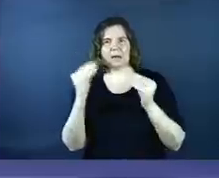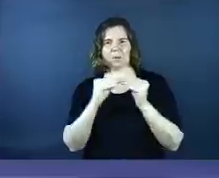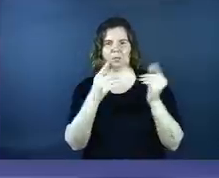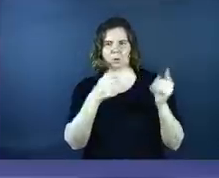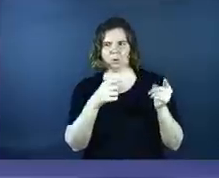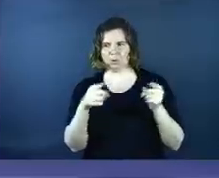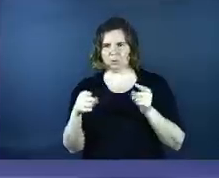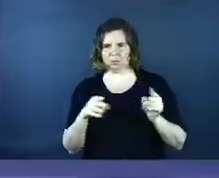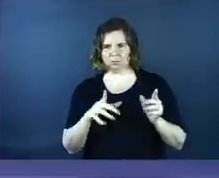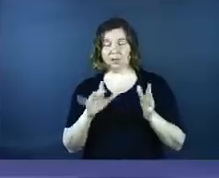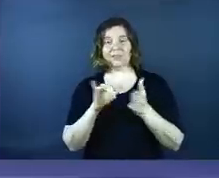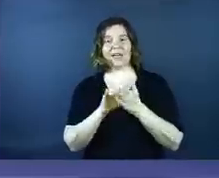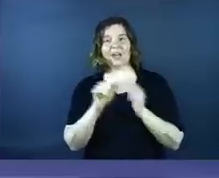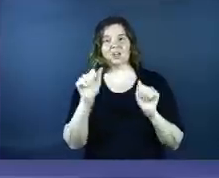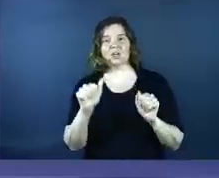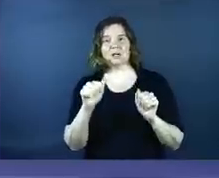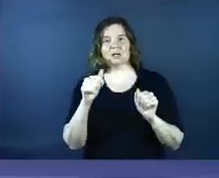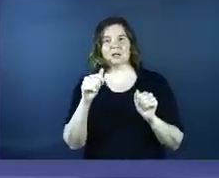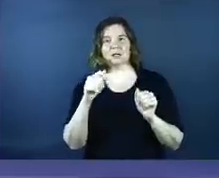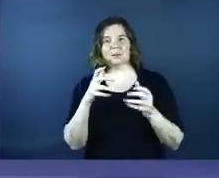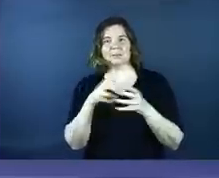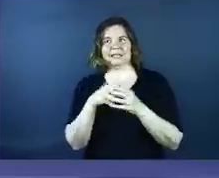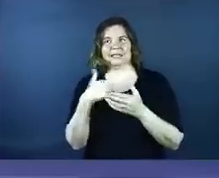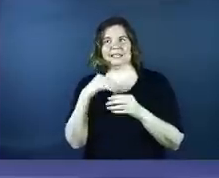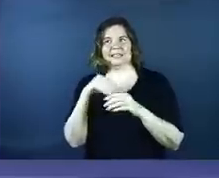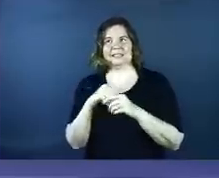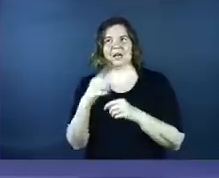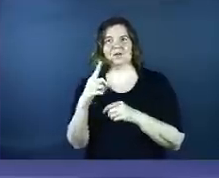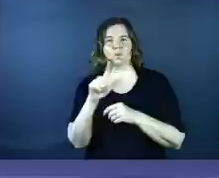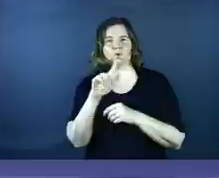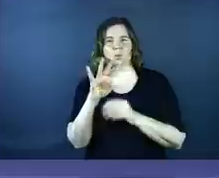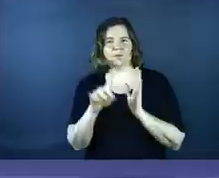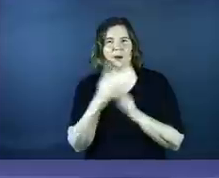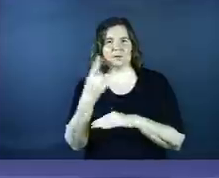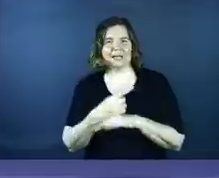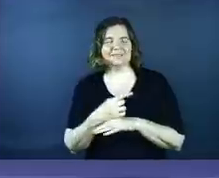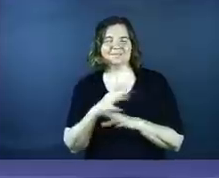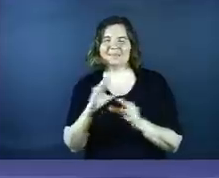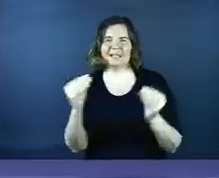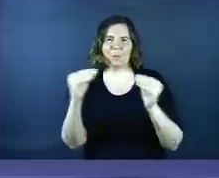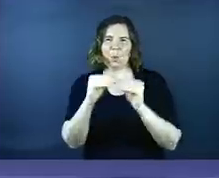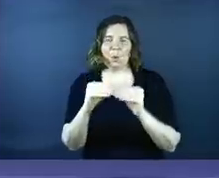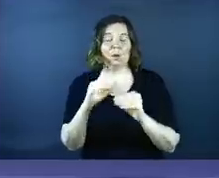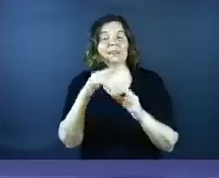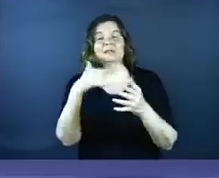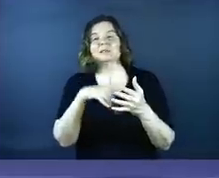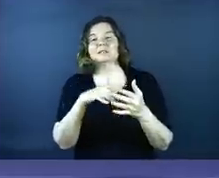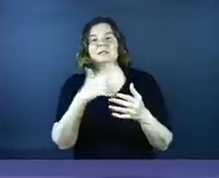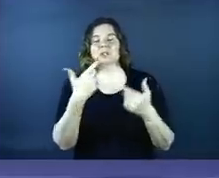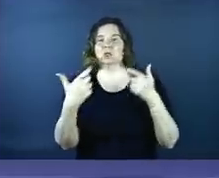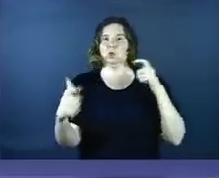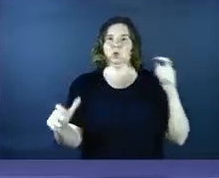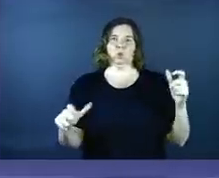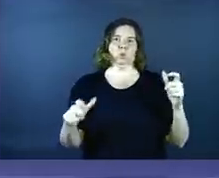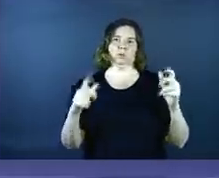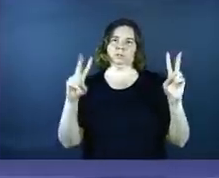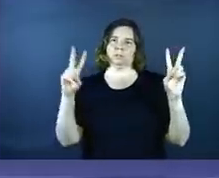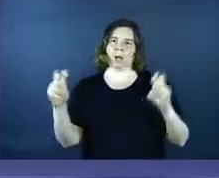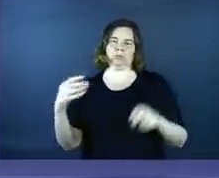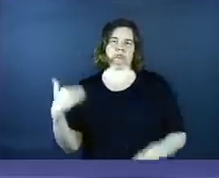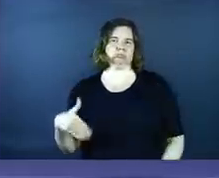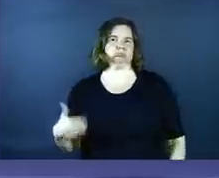going on that could just be contained inside of one 24-hour day. And this is such a huge